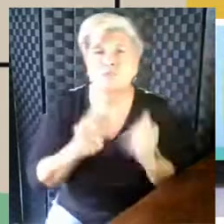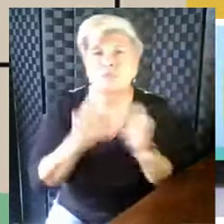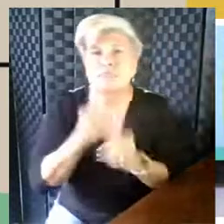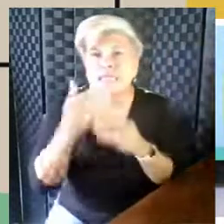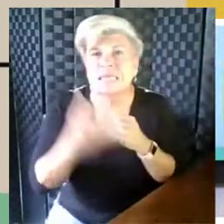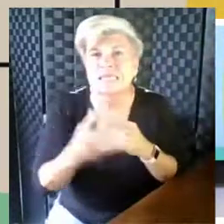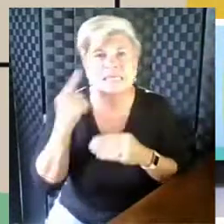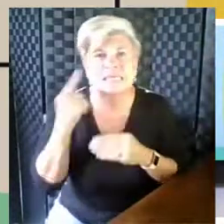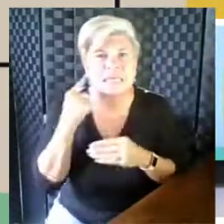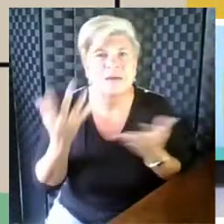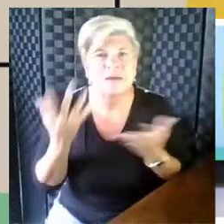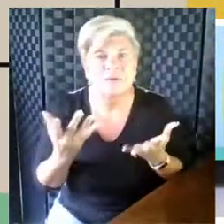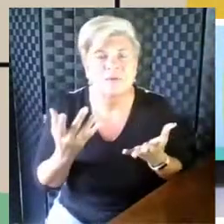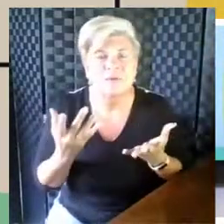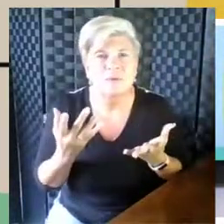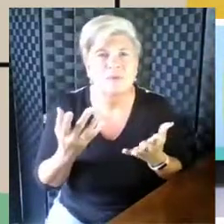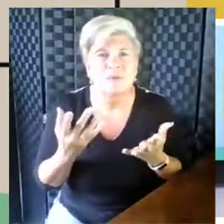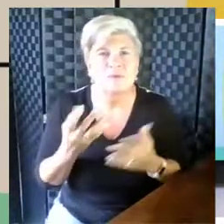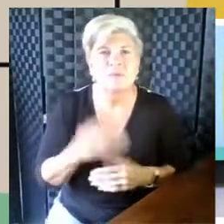ending sound do you hear?